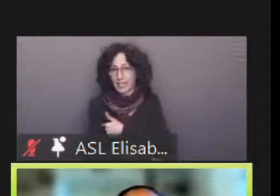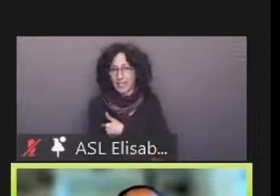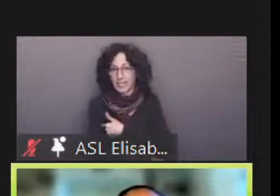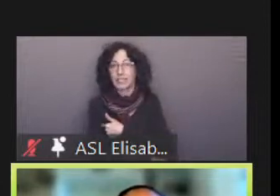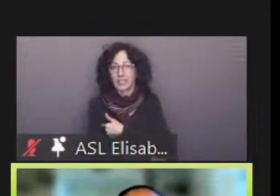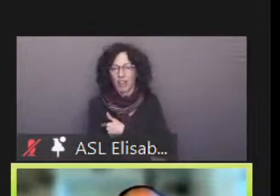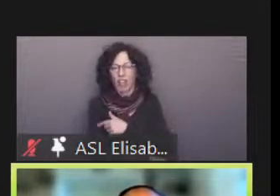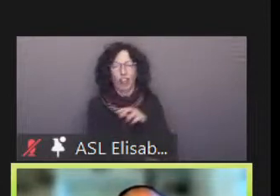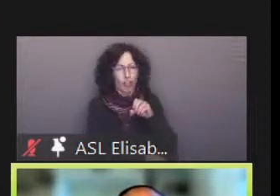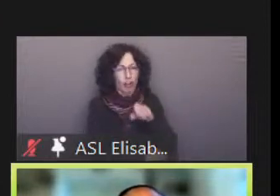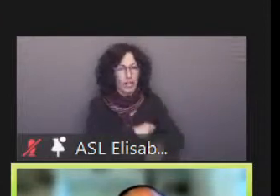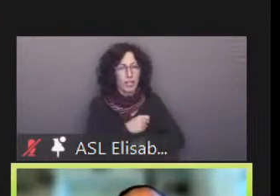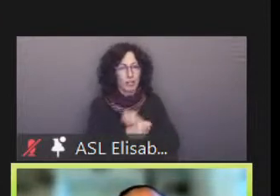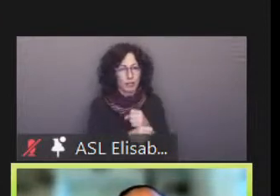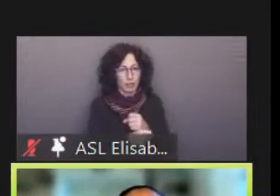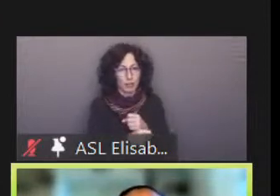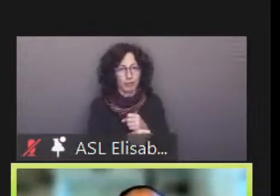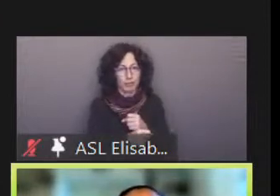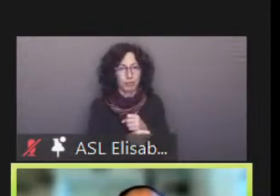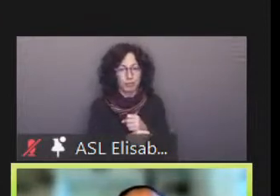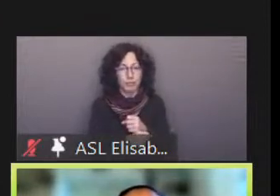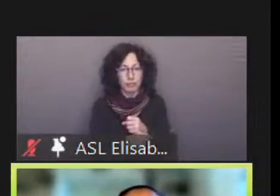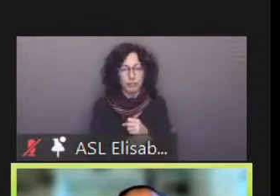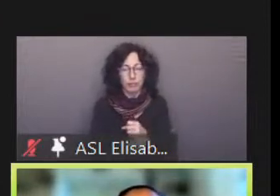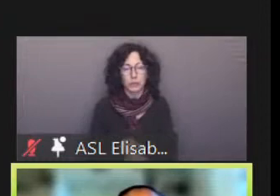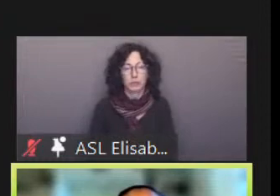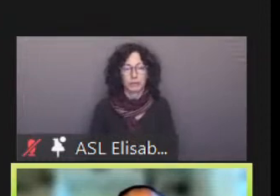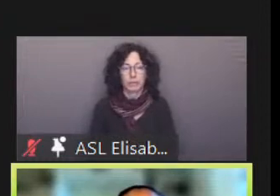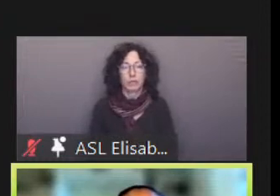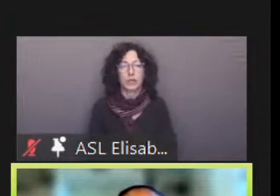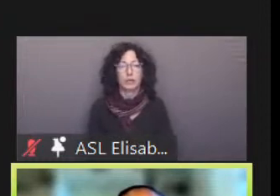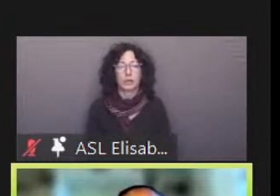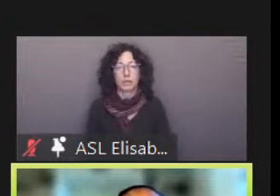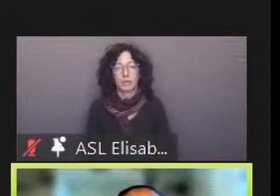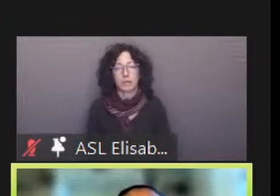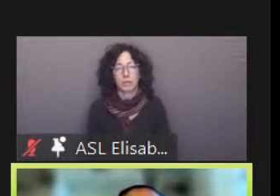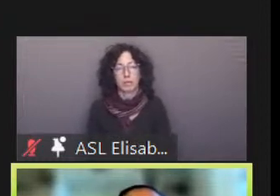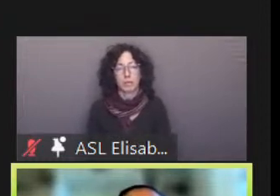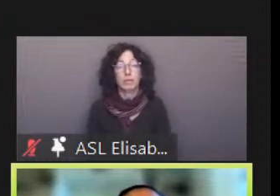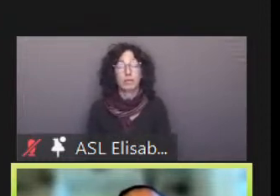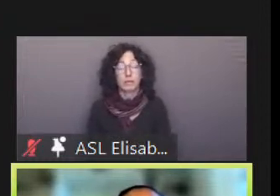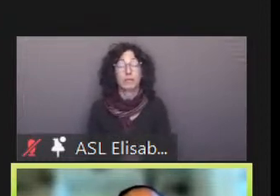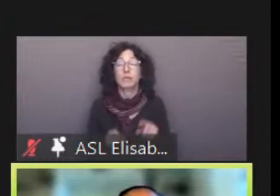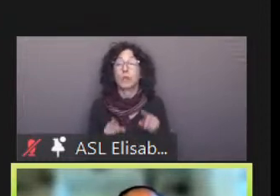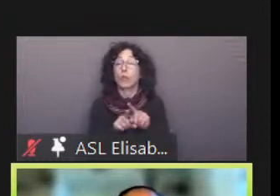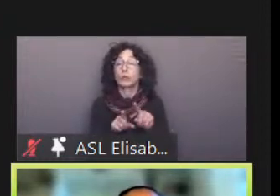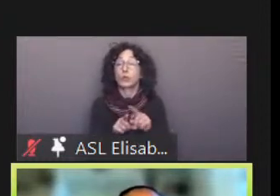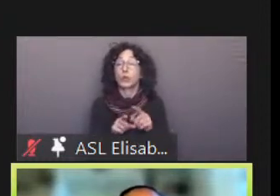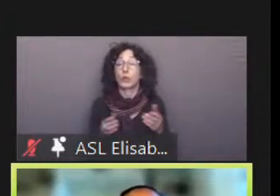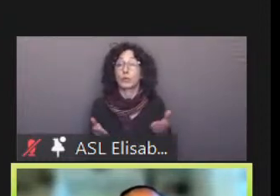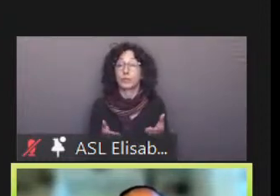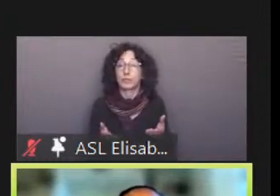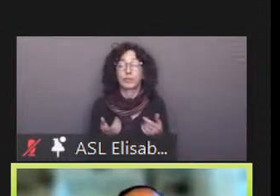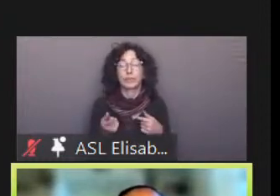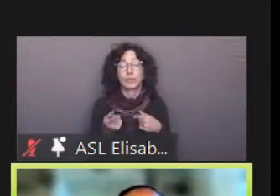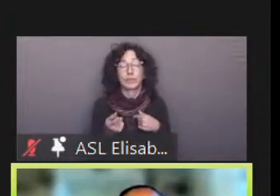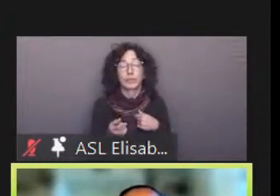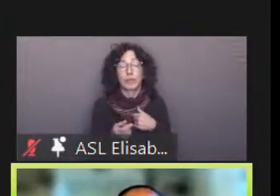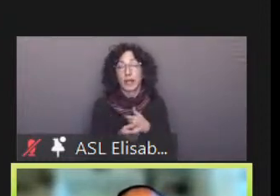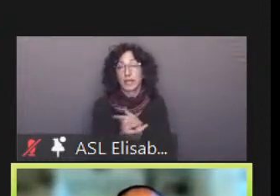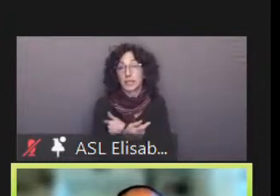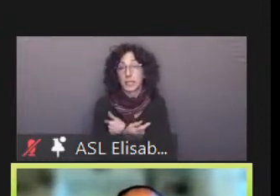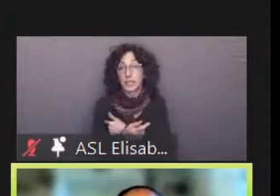COVID is, was used to develop these vaccines. In addition, the vaccines went through the